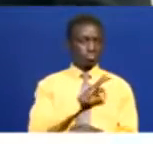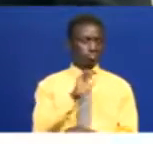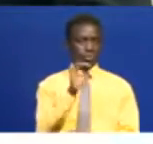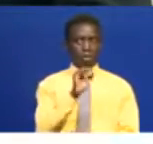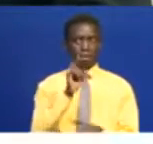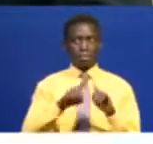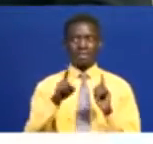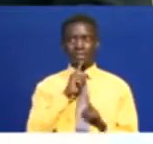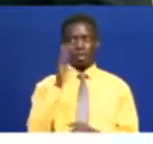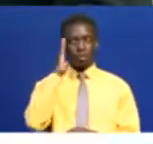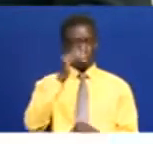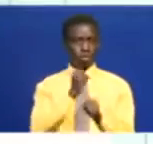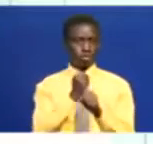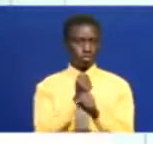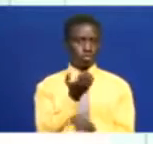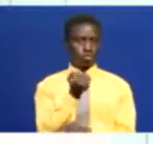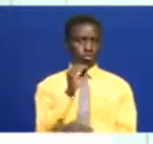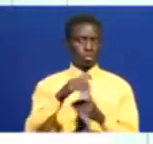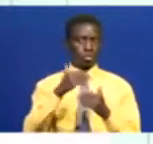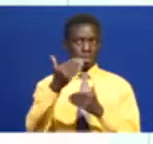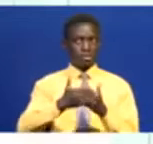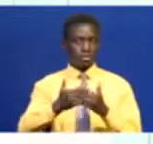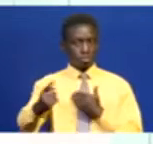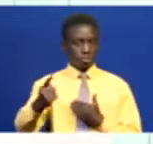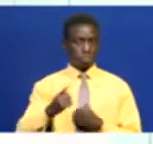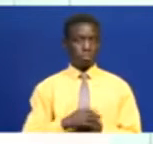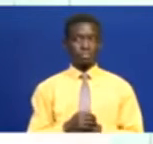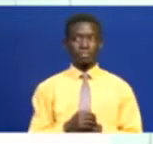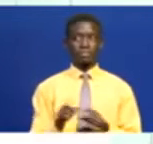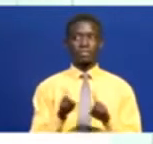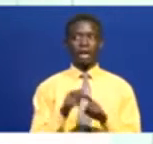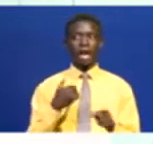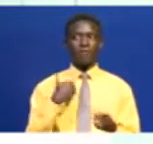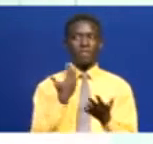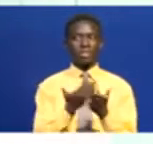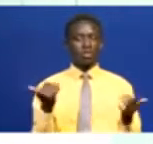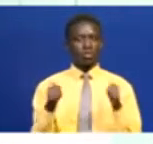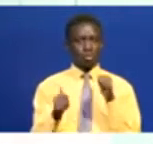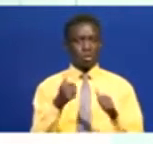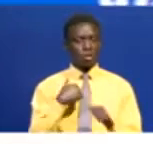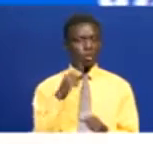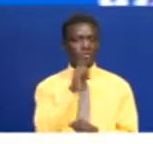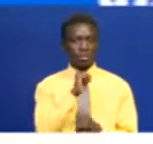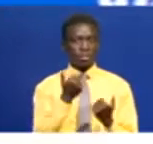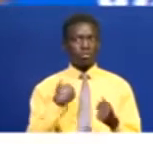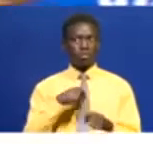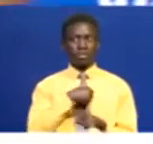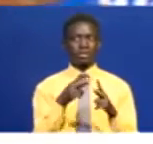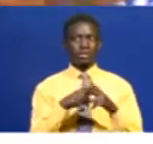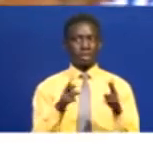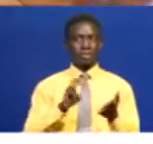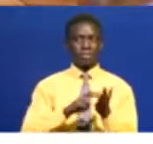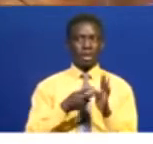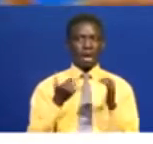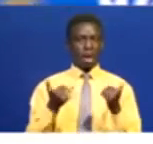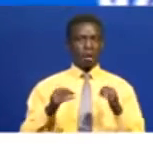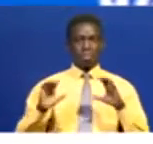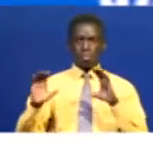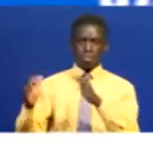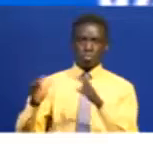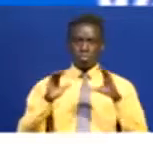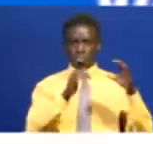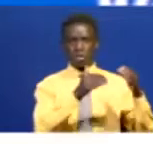will do so in the coming weeks. Kuna mambo hatujamaliza, tunaanza. So clubs nafikia juzi